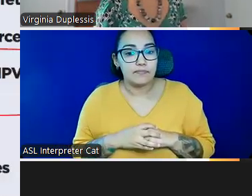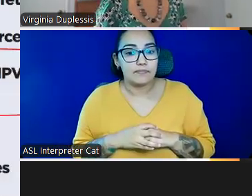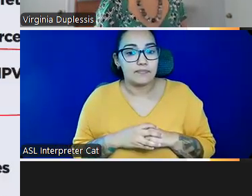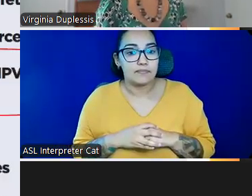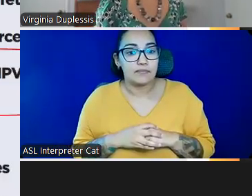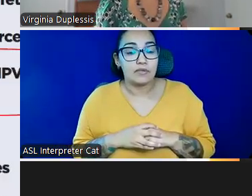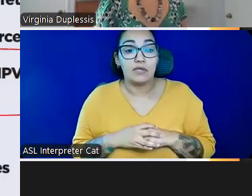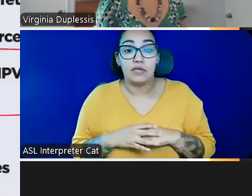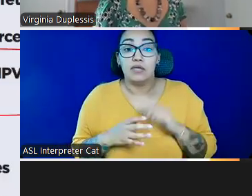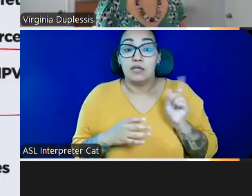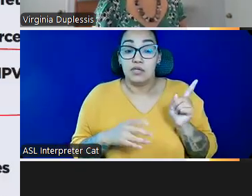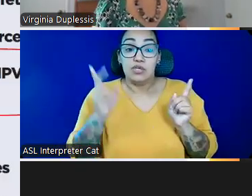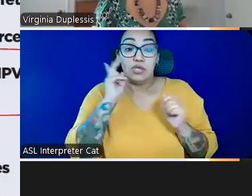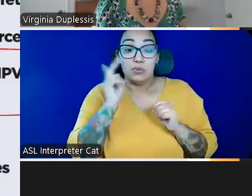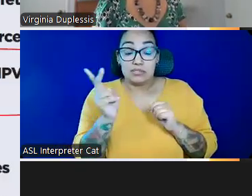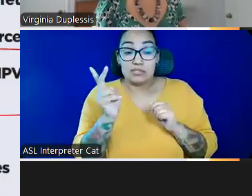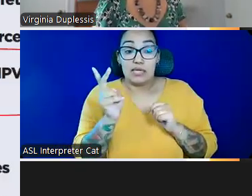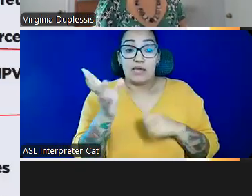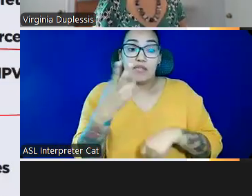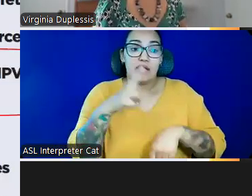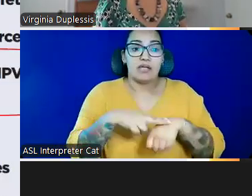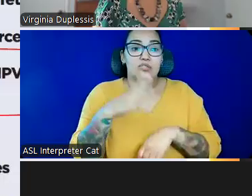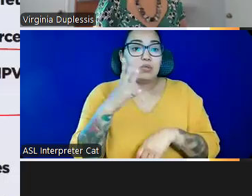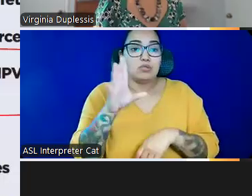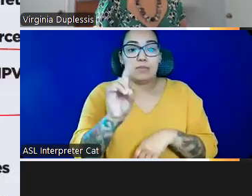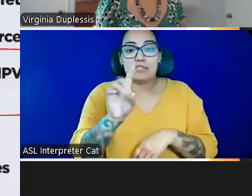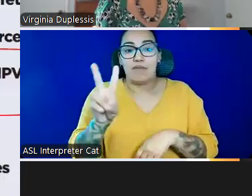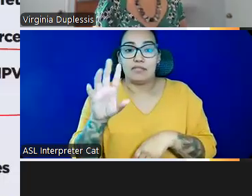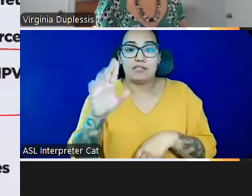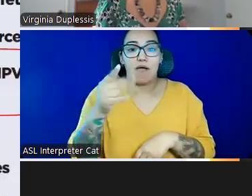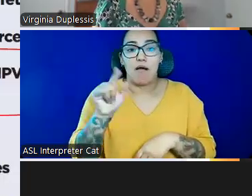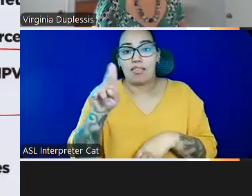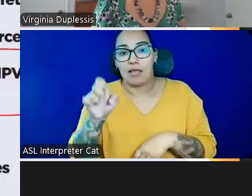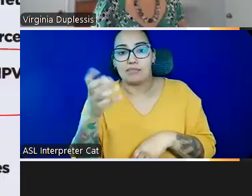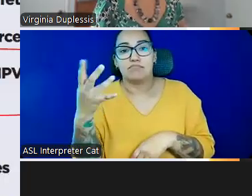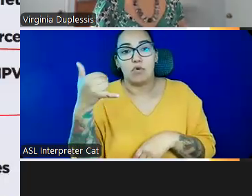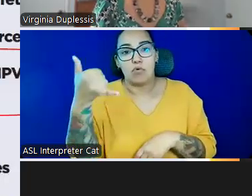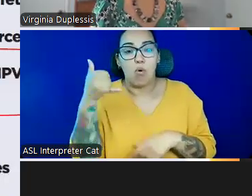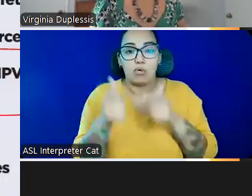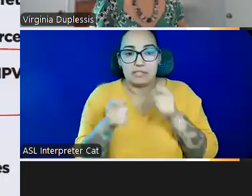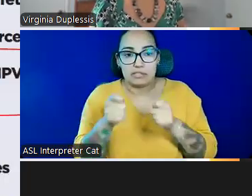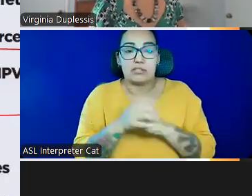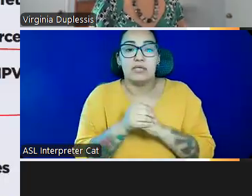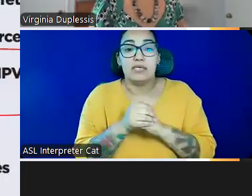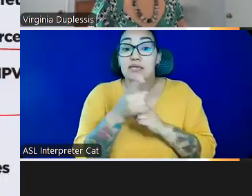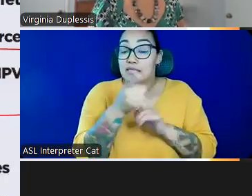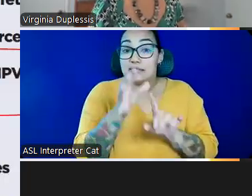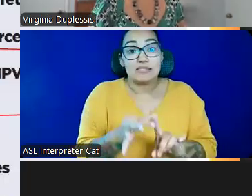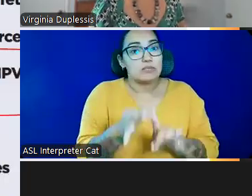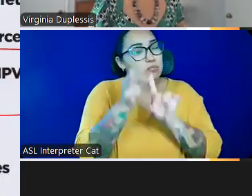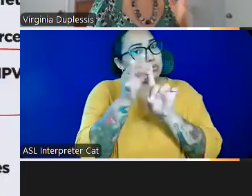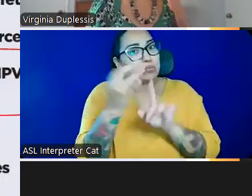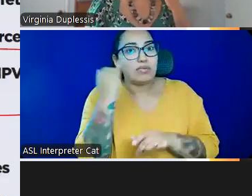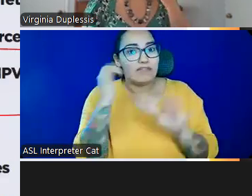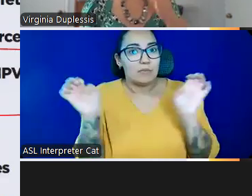On this slide, you will see the National Domestic Violence Hotline, which is a resource for everyone, and it's especially important in the case of